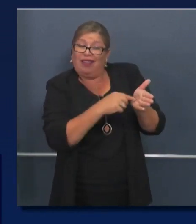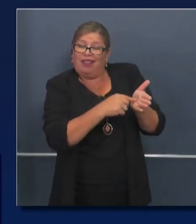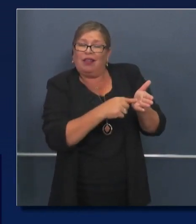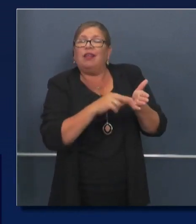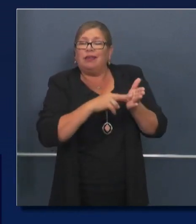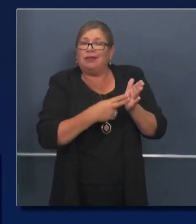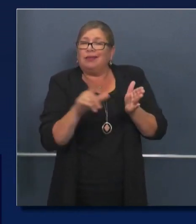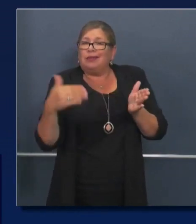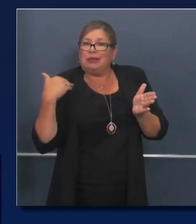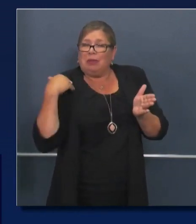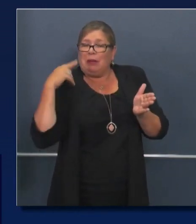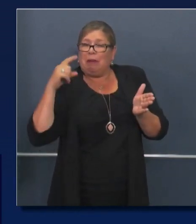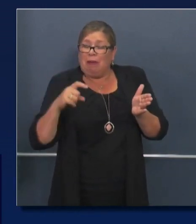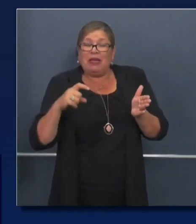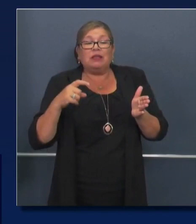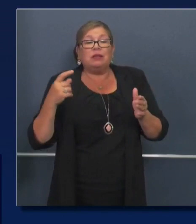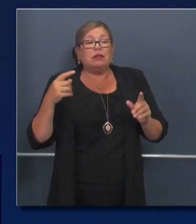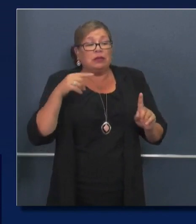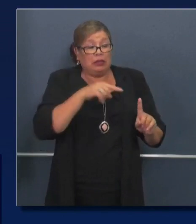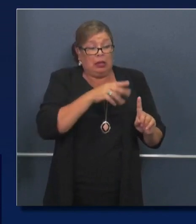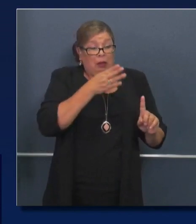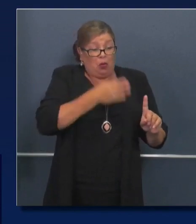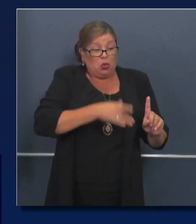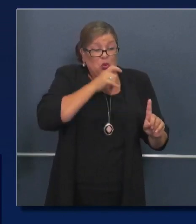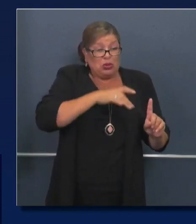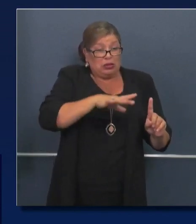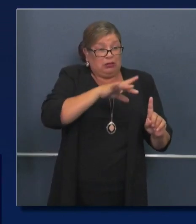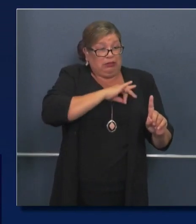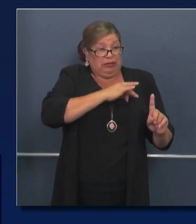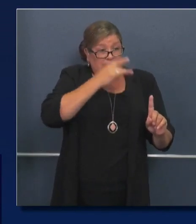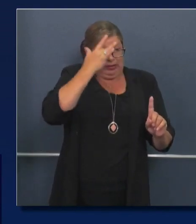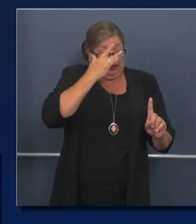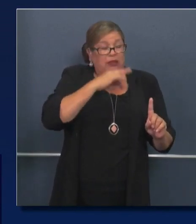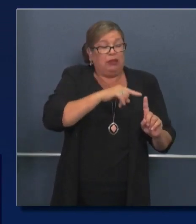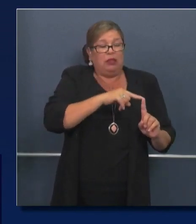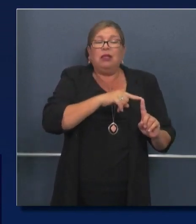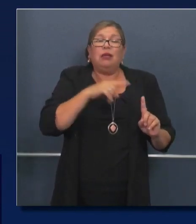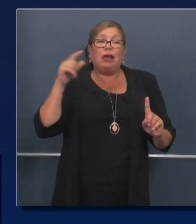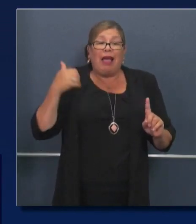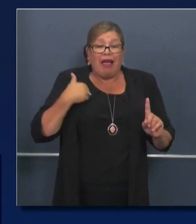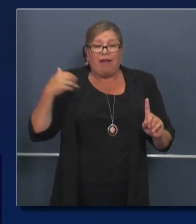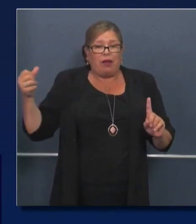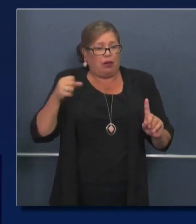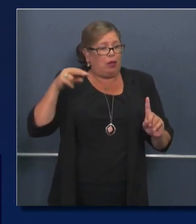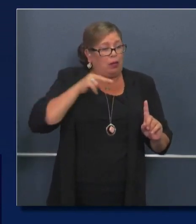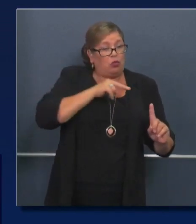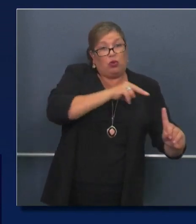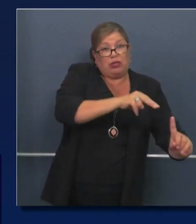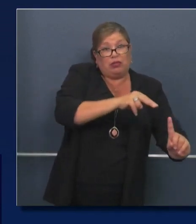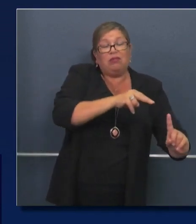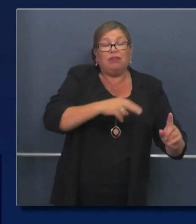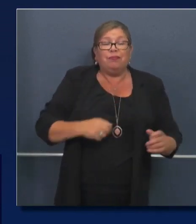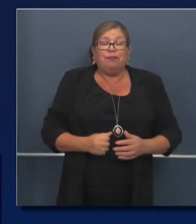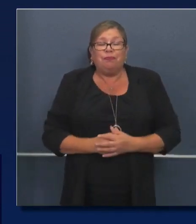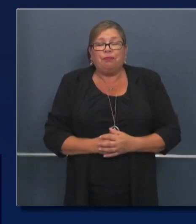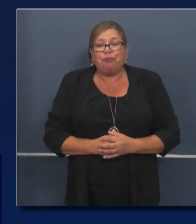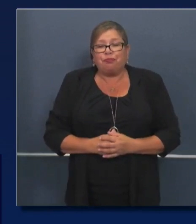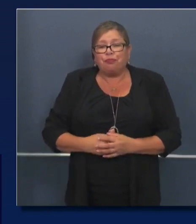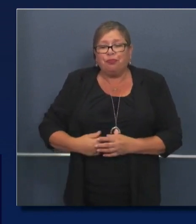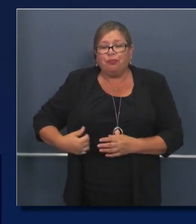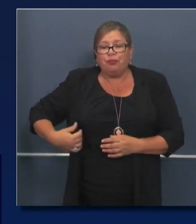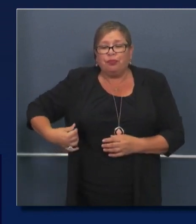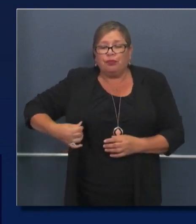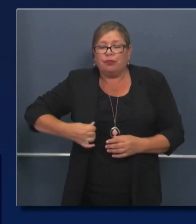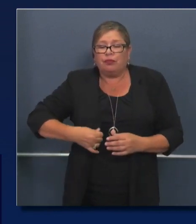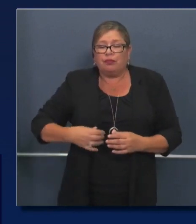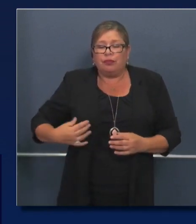on the transmission of COVID-19. But the tracing has a component as well. We announced last week, and I